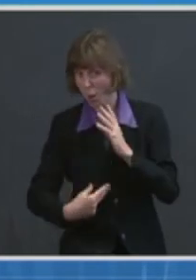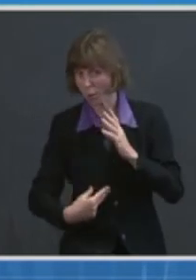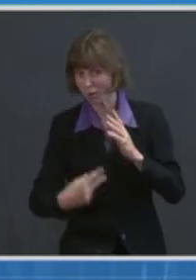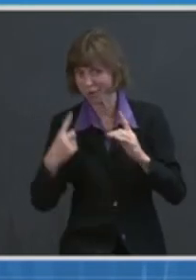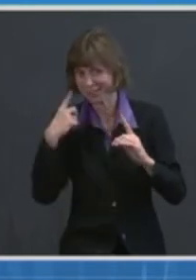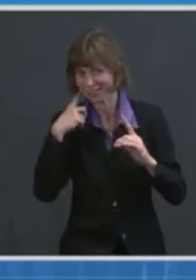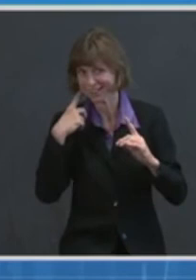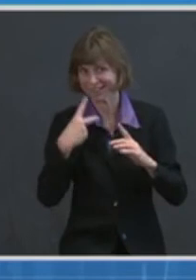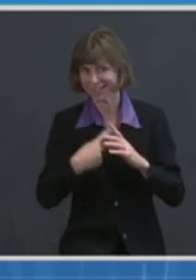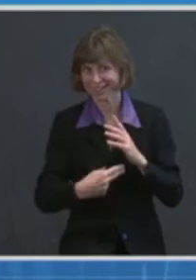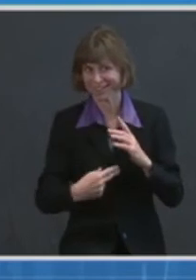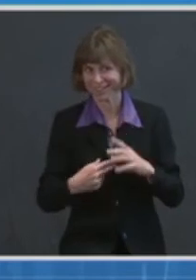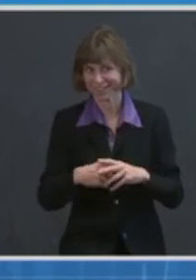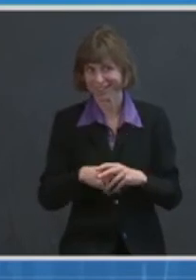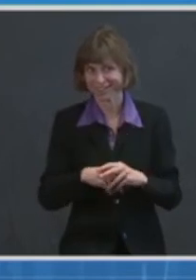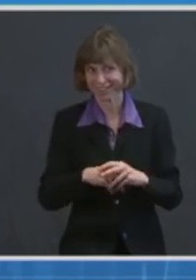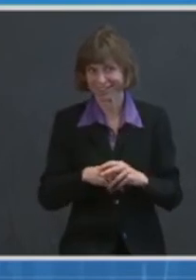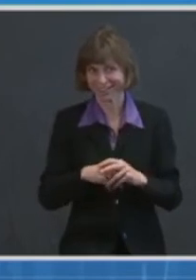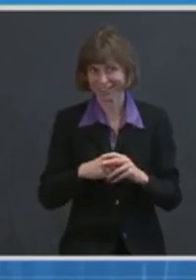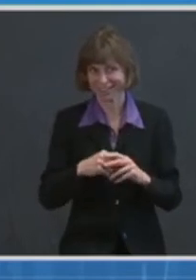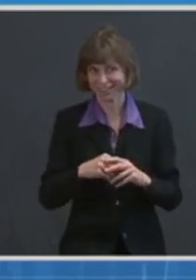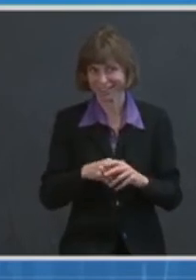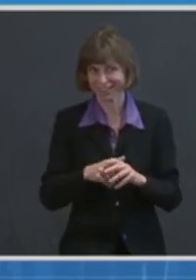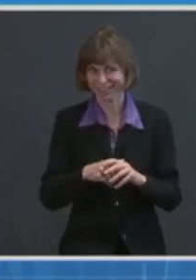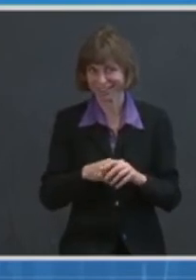first establishes the White House.